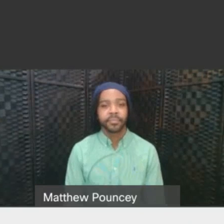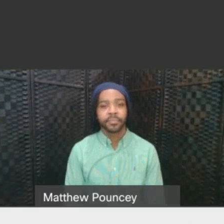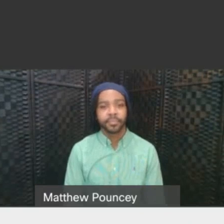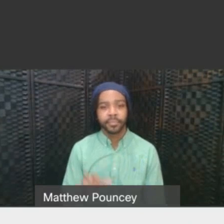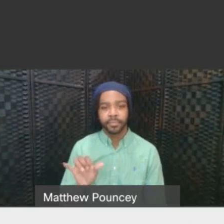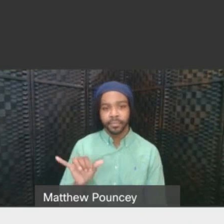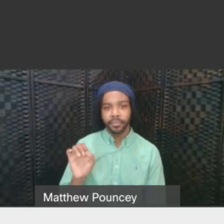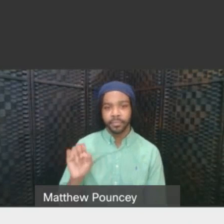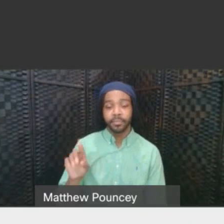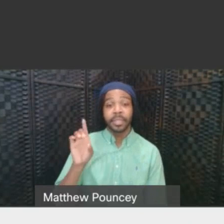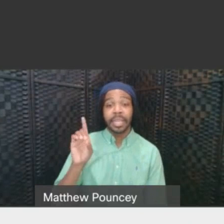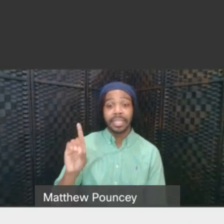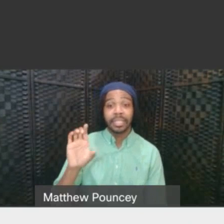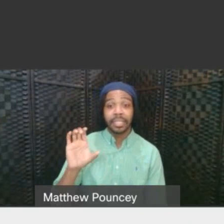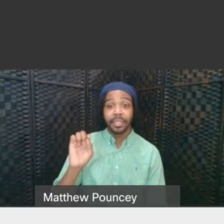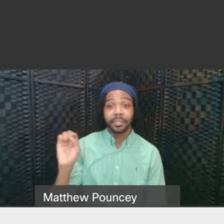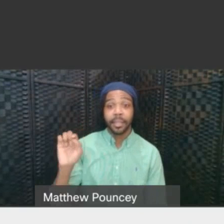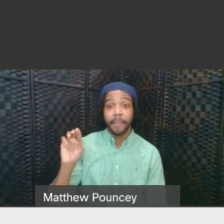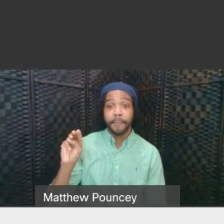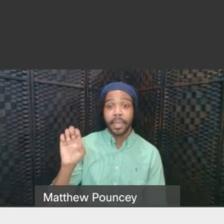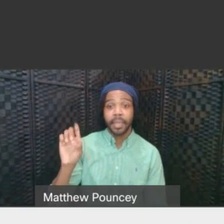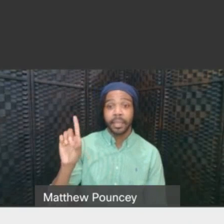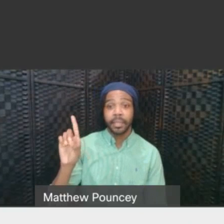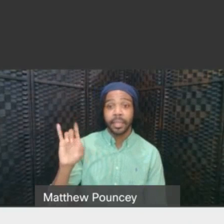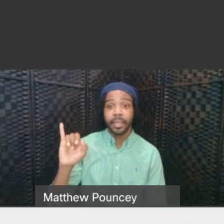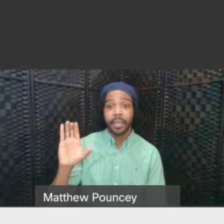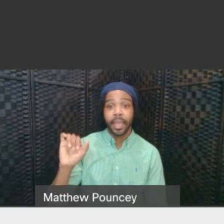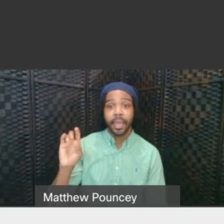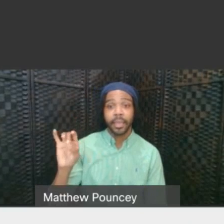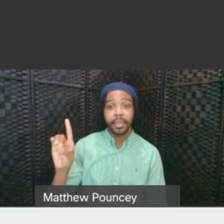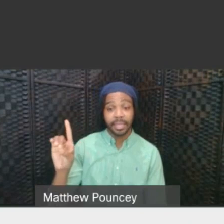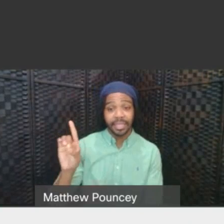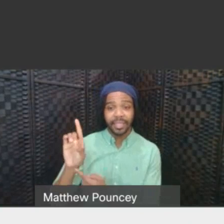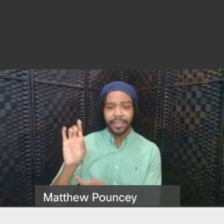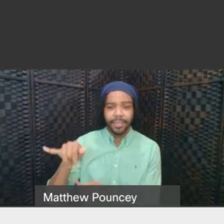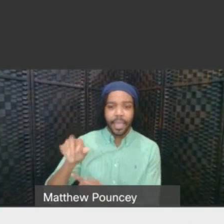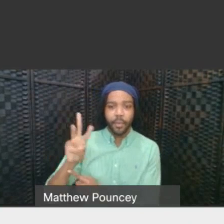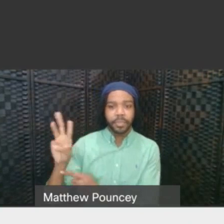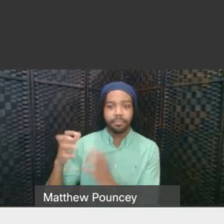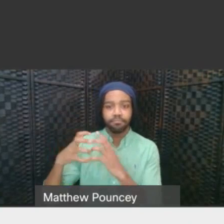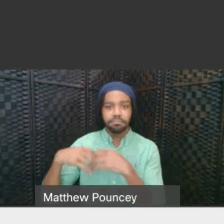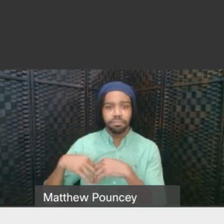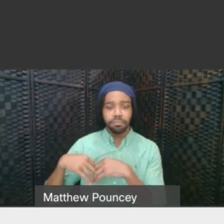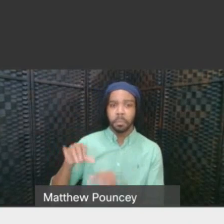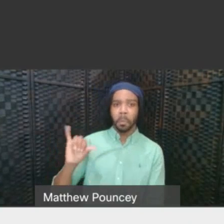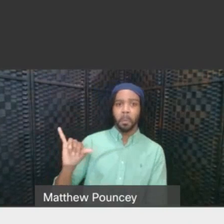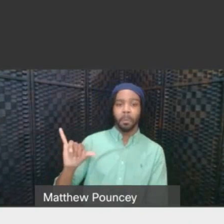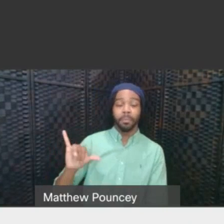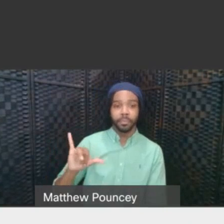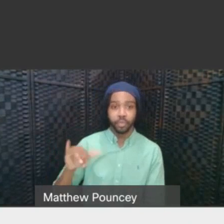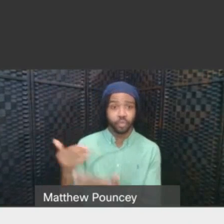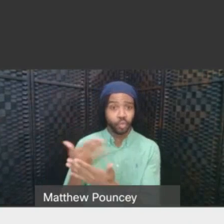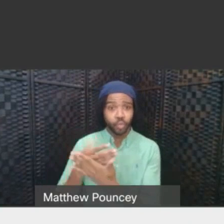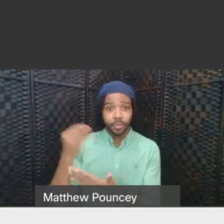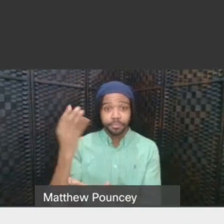Okay, yes, it is. Apparently, there's some issue with submitting claims for DC Medicaid right now. This is the first I've heard of it. I'd